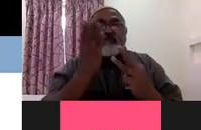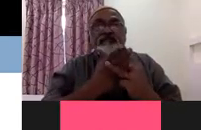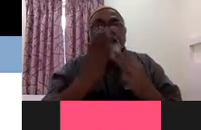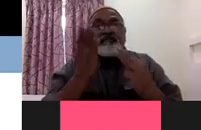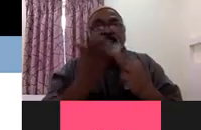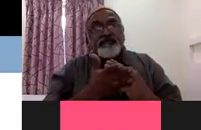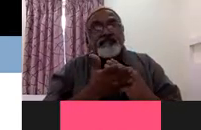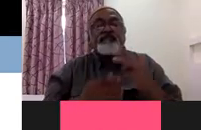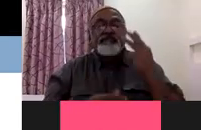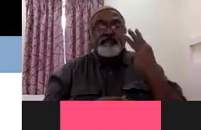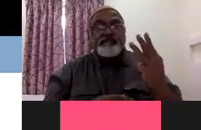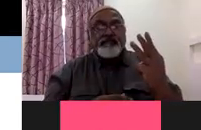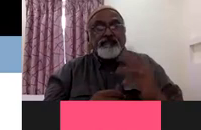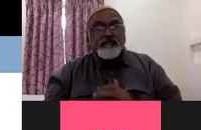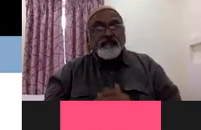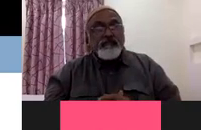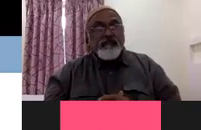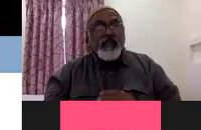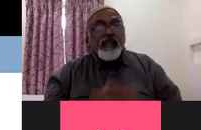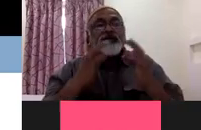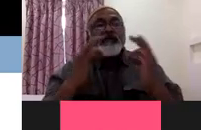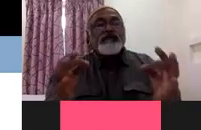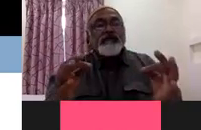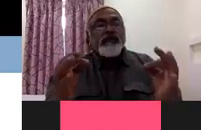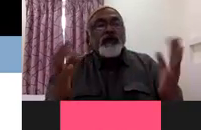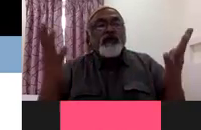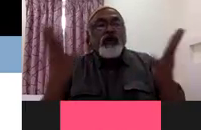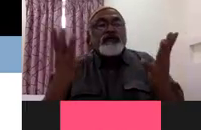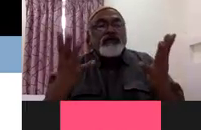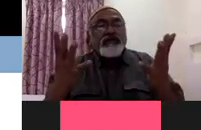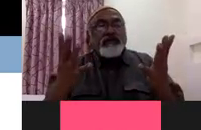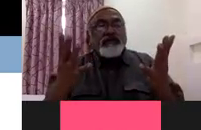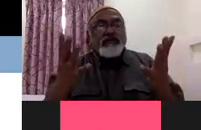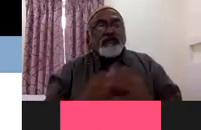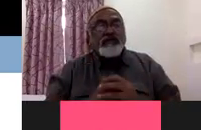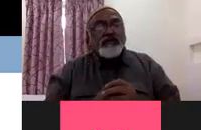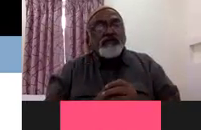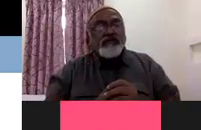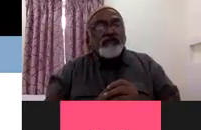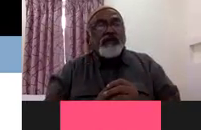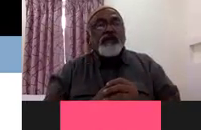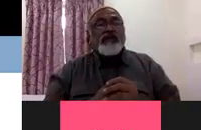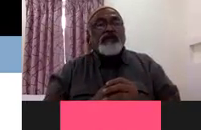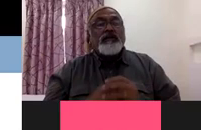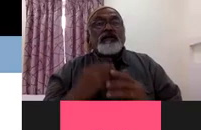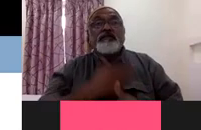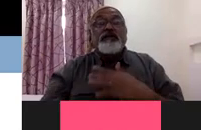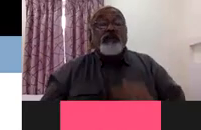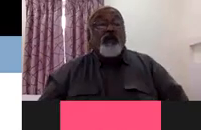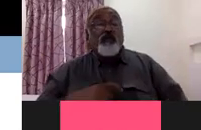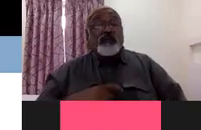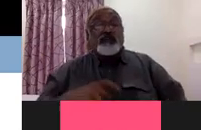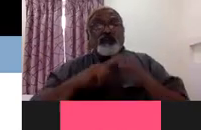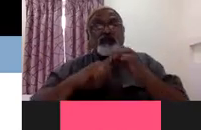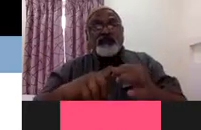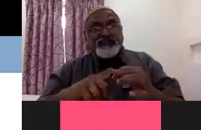I start with very simple. I think most of you would have already known this question, but still wanted to check. It's a quick check. You can